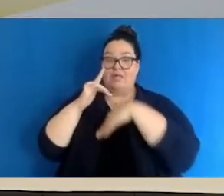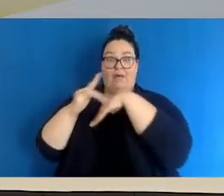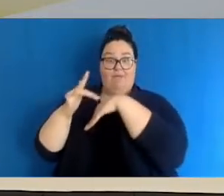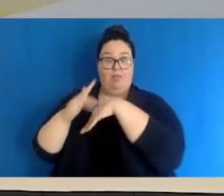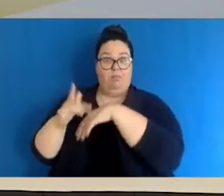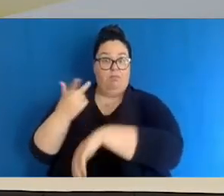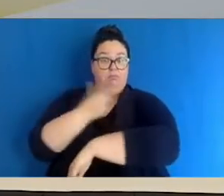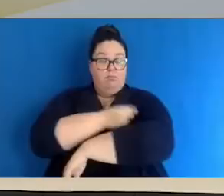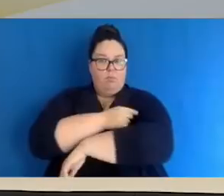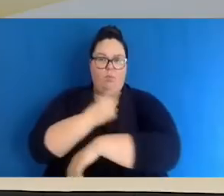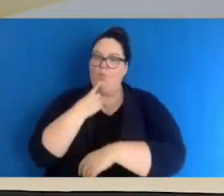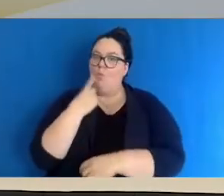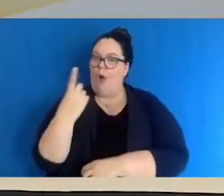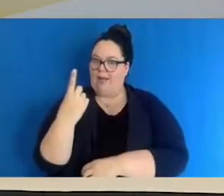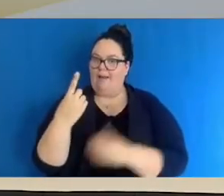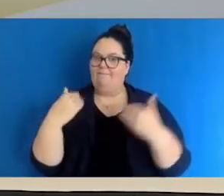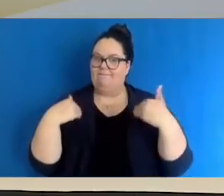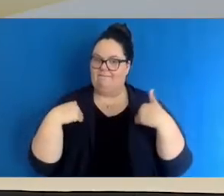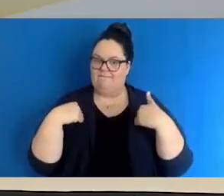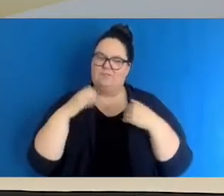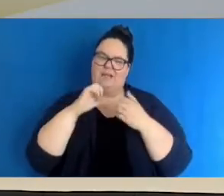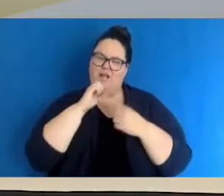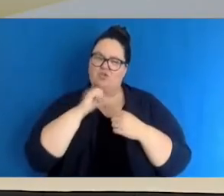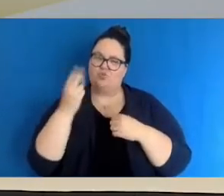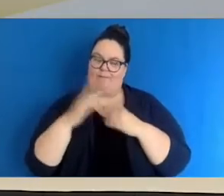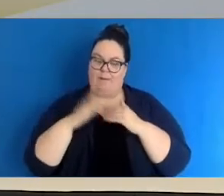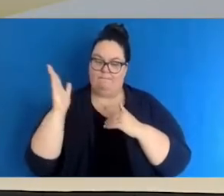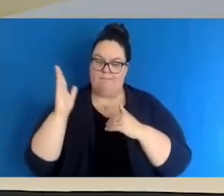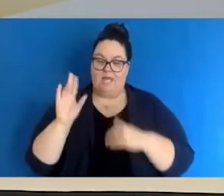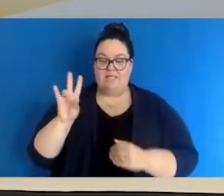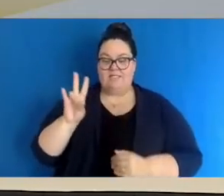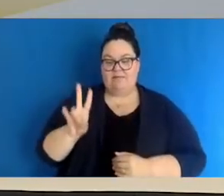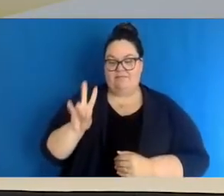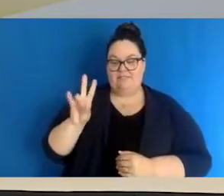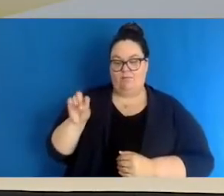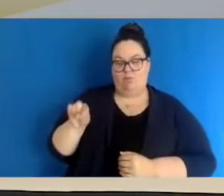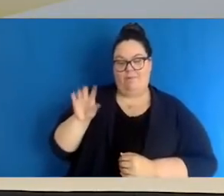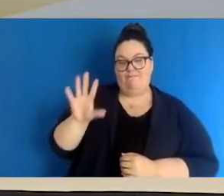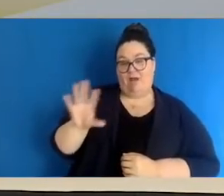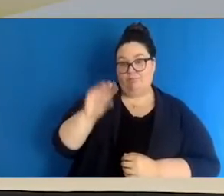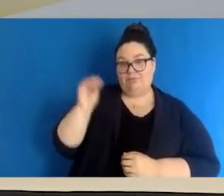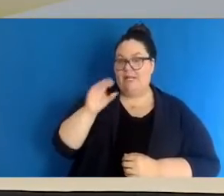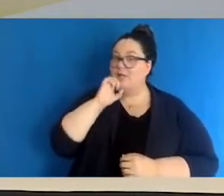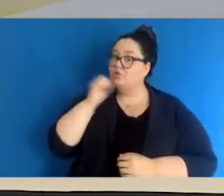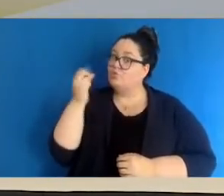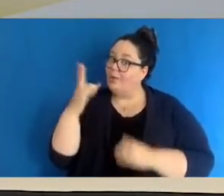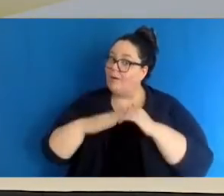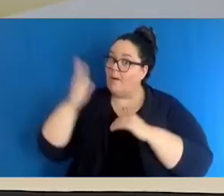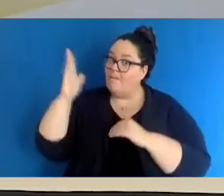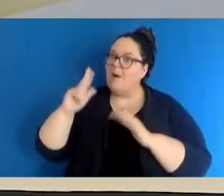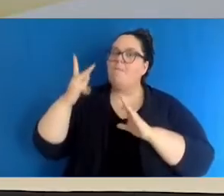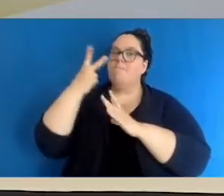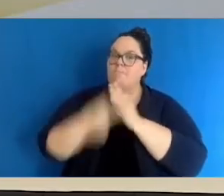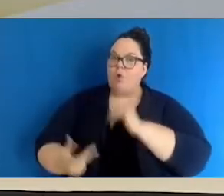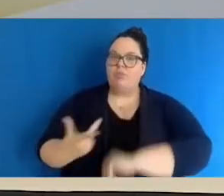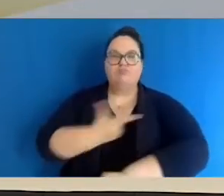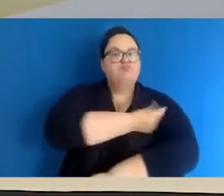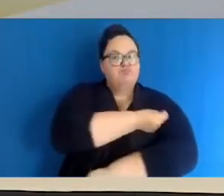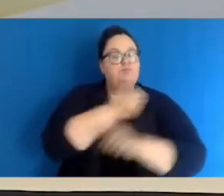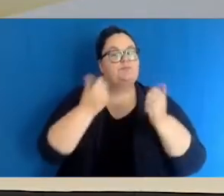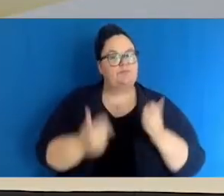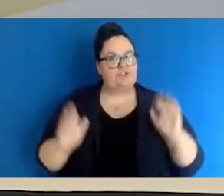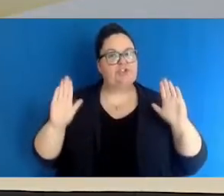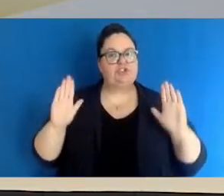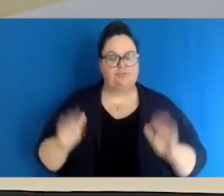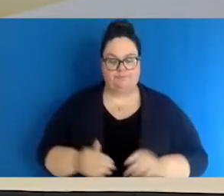least 1 dose of vaccine, and 77.5% of eligible island residents aged 12 and over have received 2 doses of vaccine.